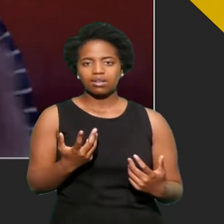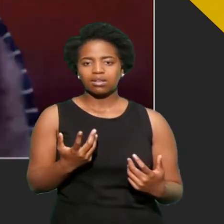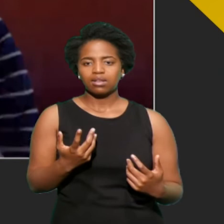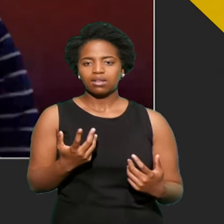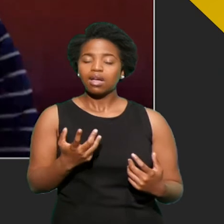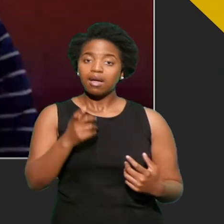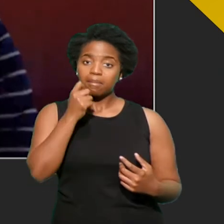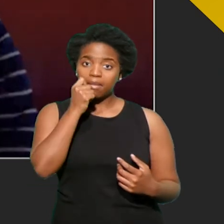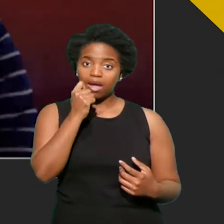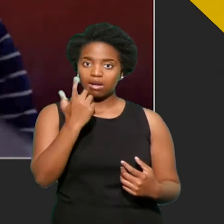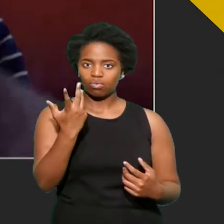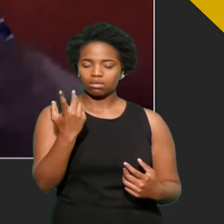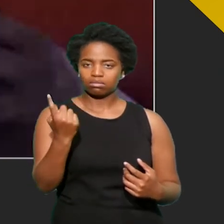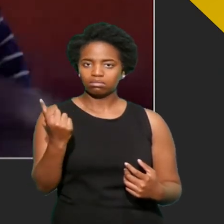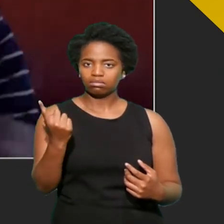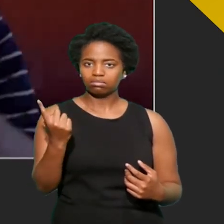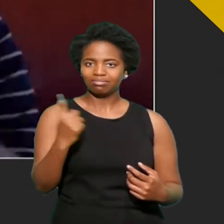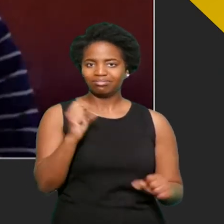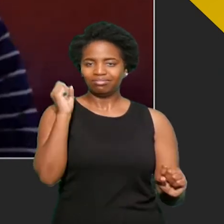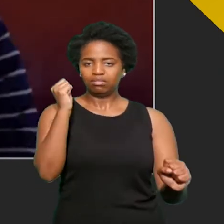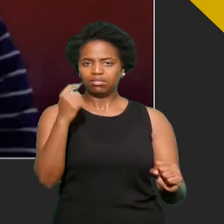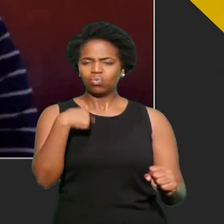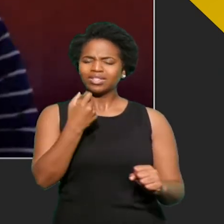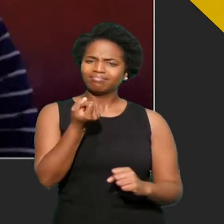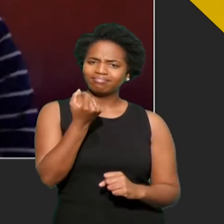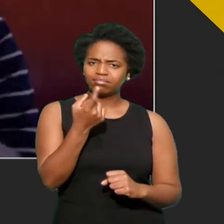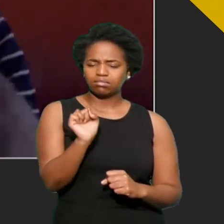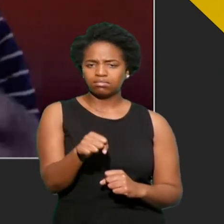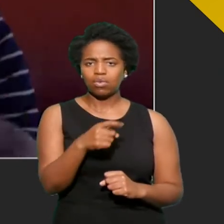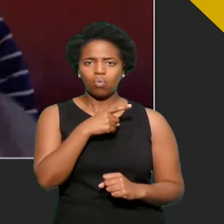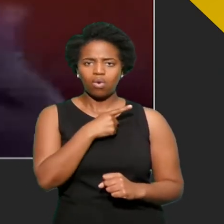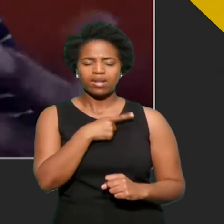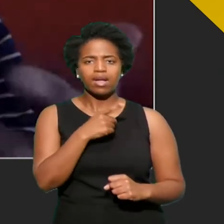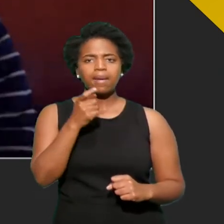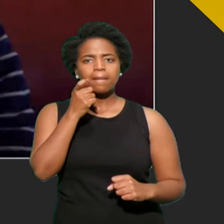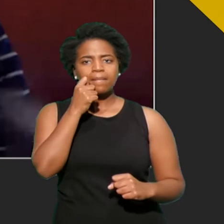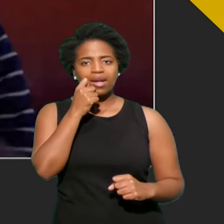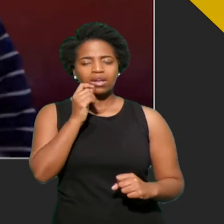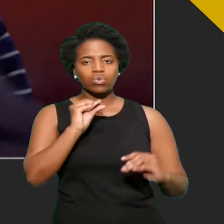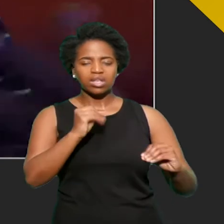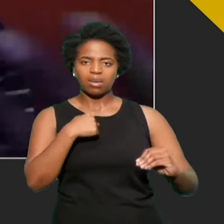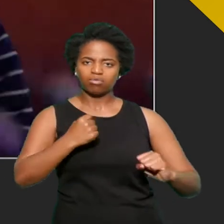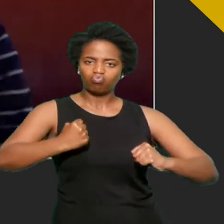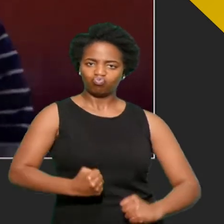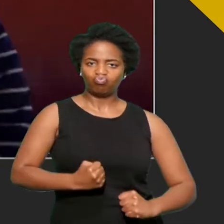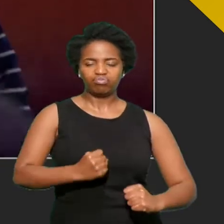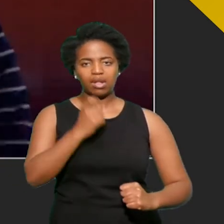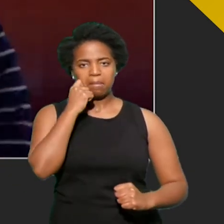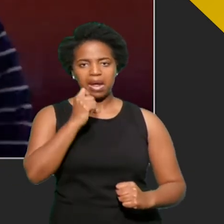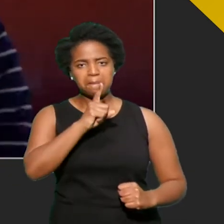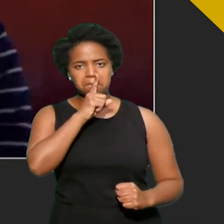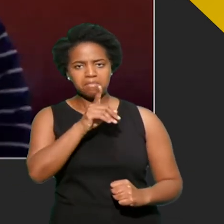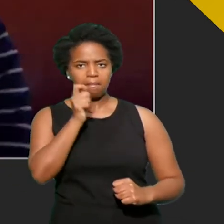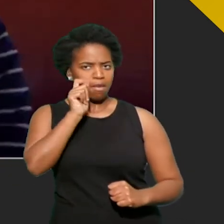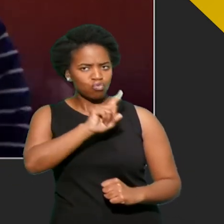men will come out and talk, and understandably so, because men are taught to be macho, men are taught not to